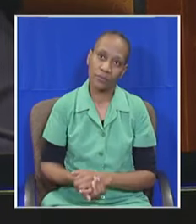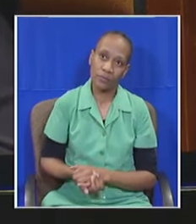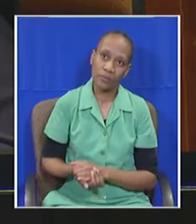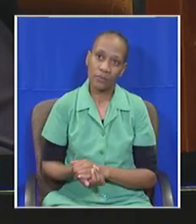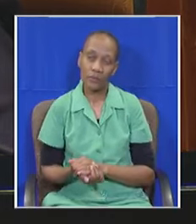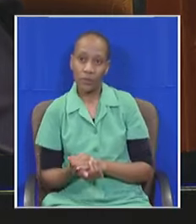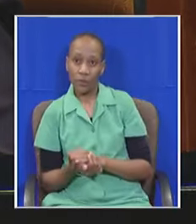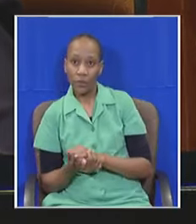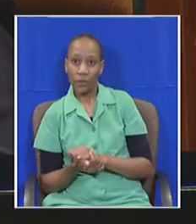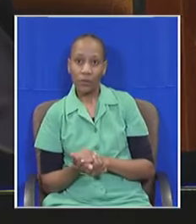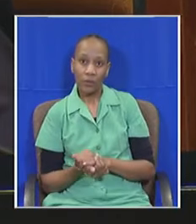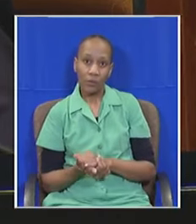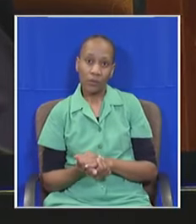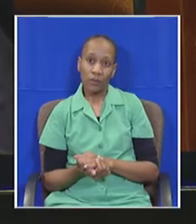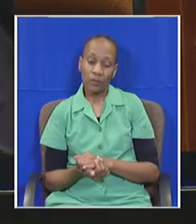Thank you. Thank you very much.